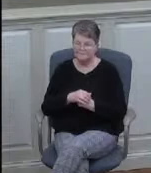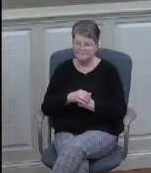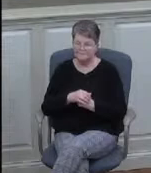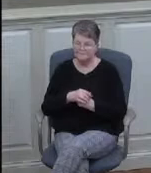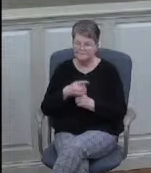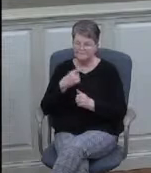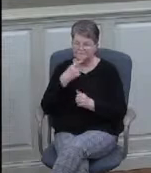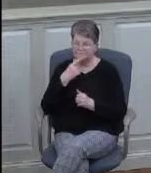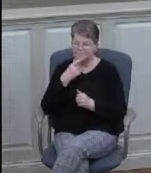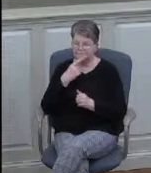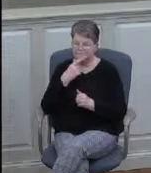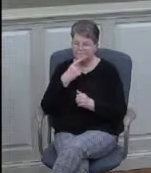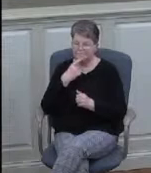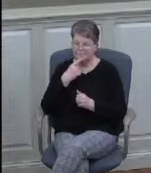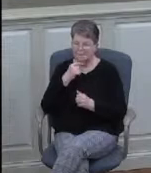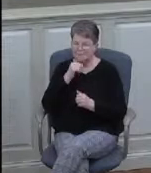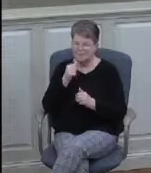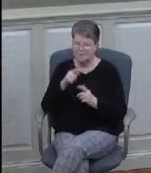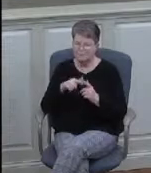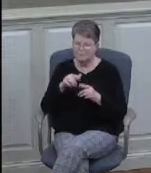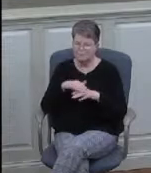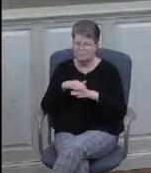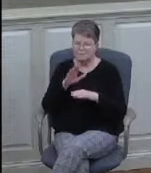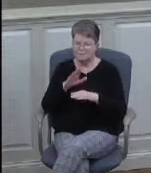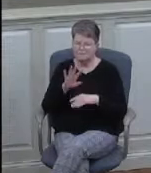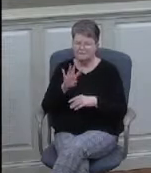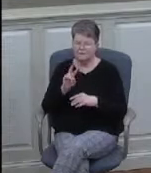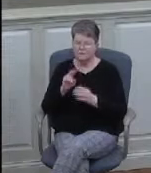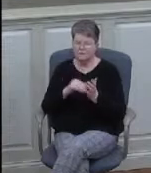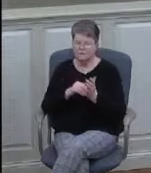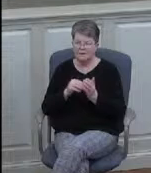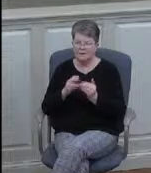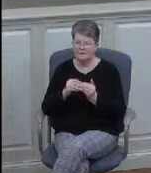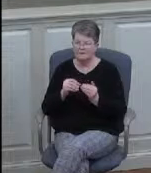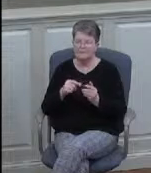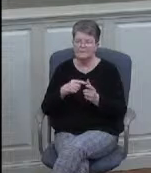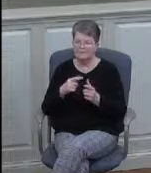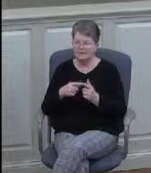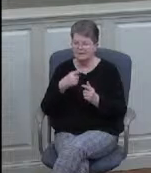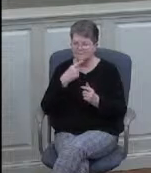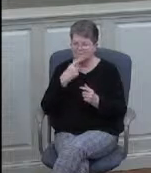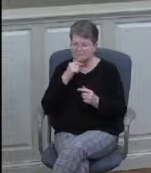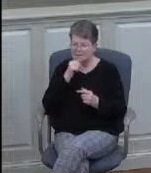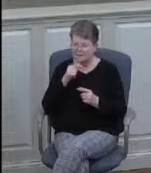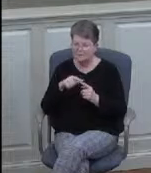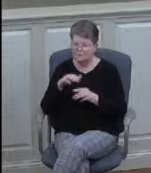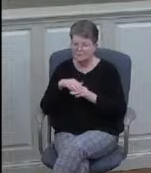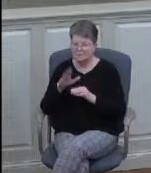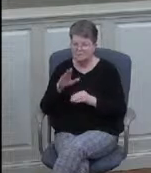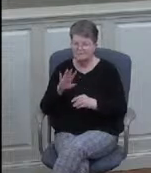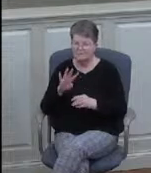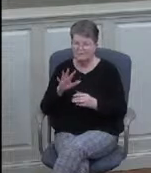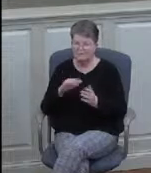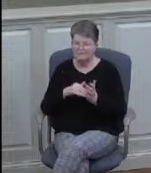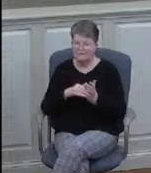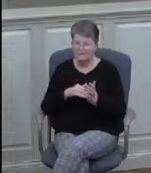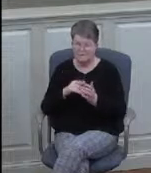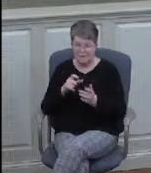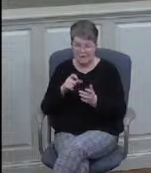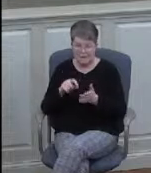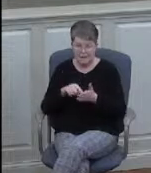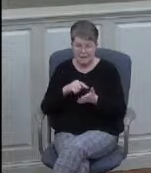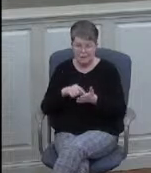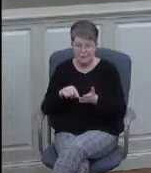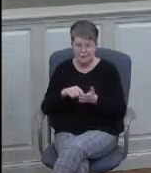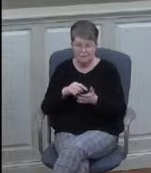It says not to exceed $42,000, then it says not to exceed $45,000. Yeah. Is there a correction in there or